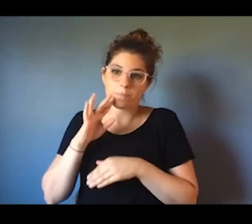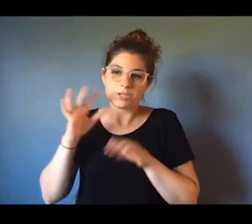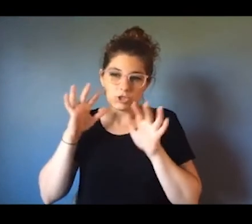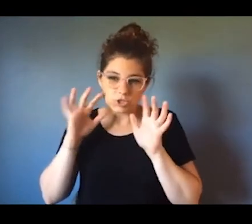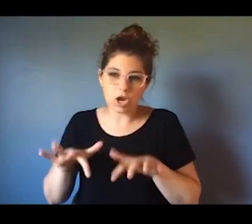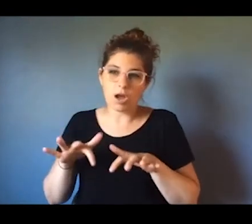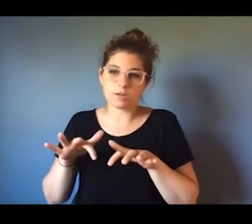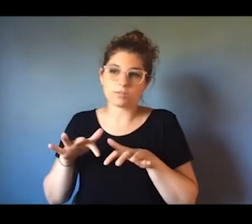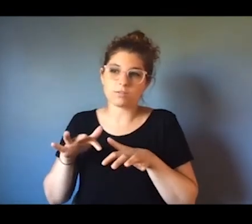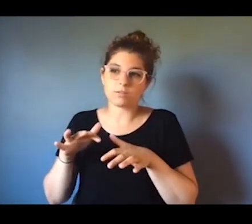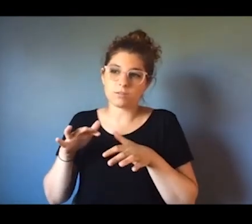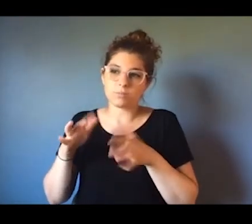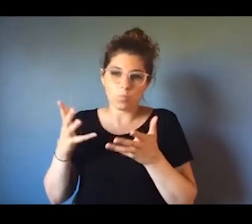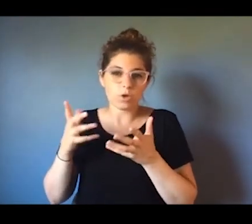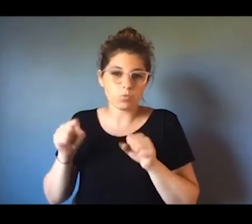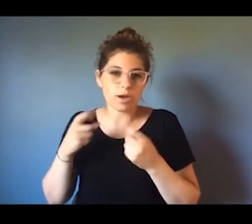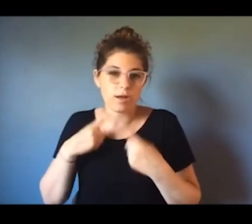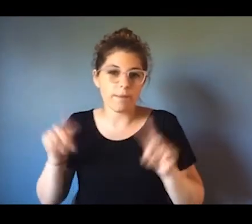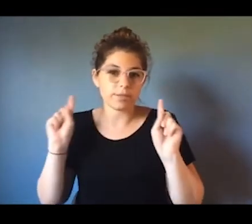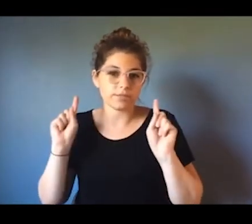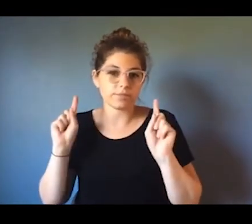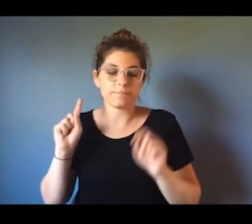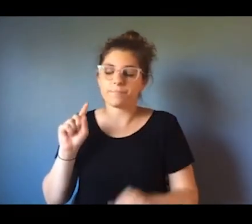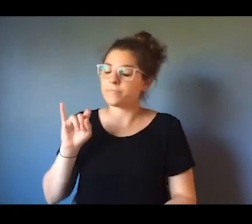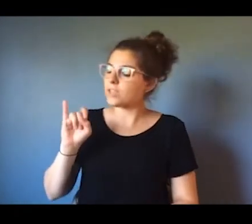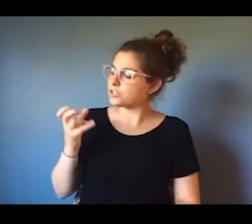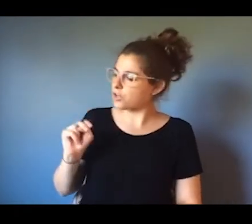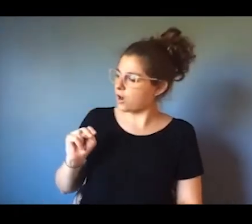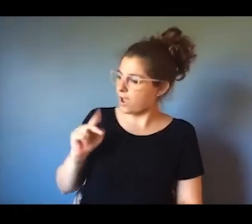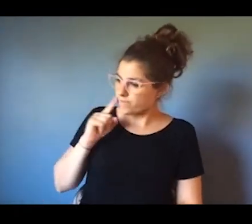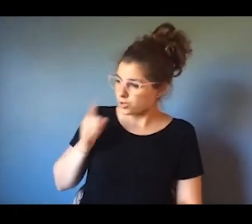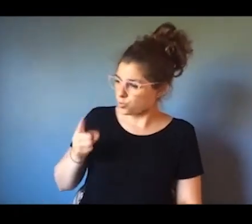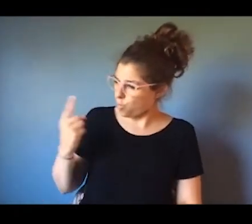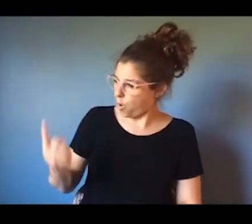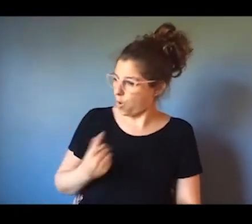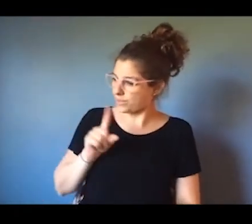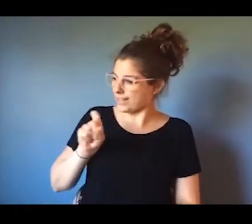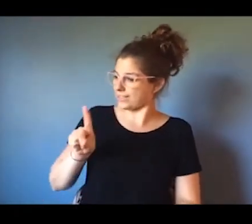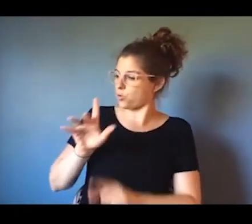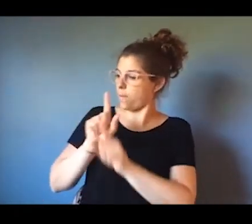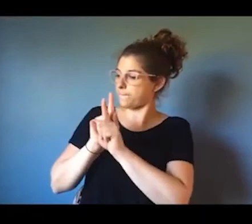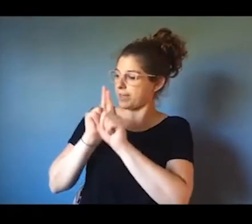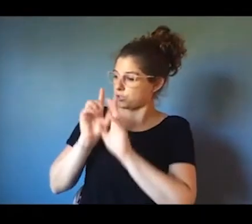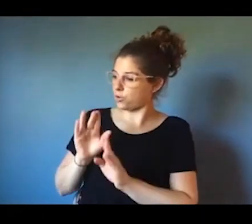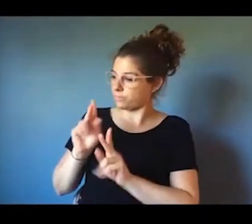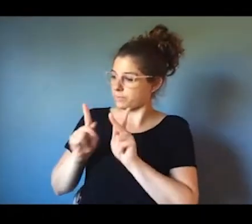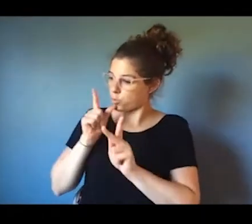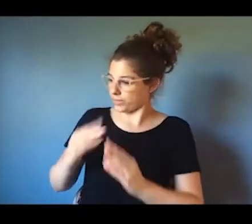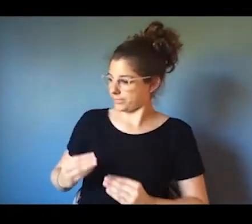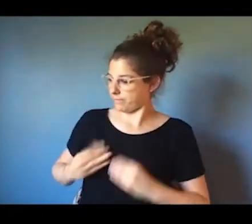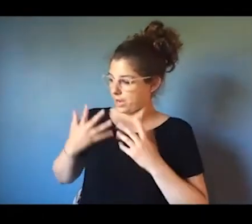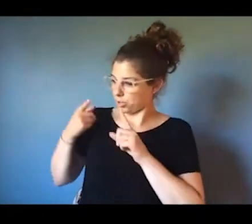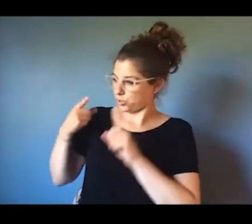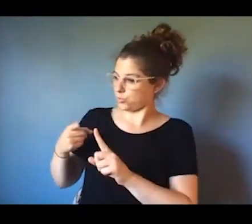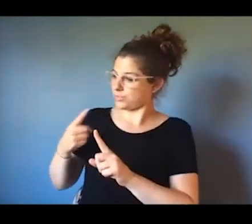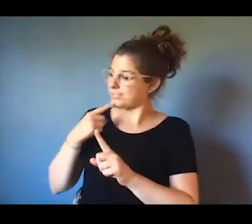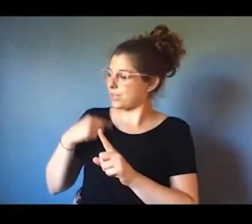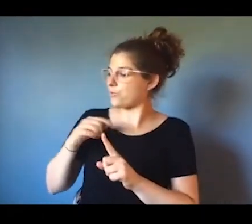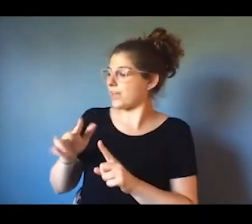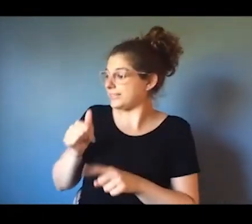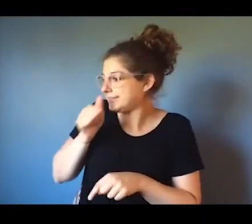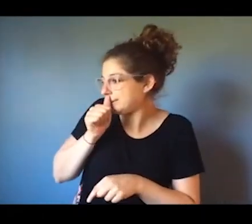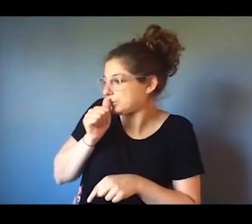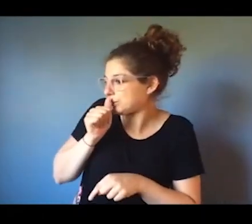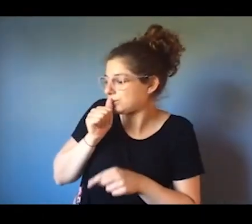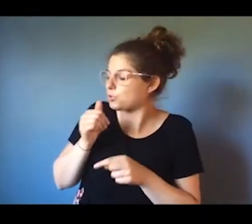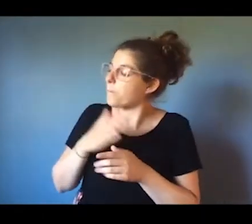honestly think you will be shocked by what you can accomplish. John, I've heard that you always ask your mentors and people who inspire